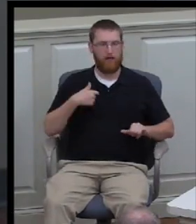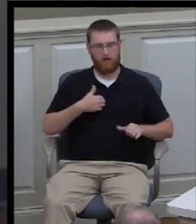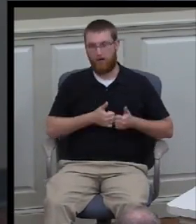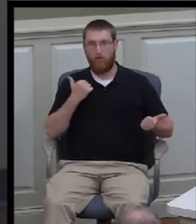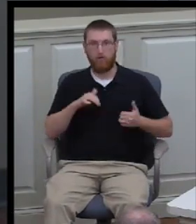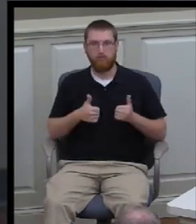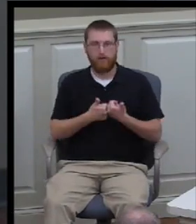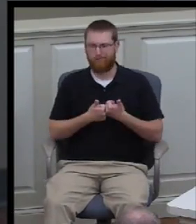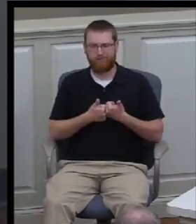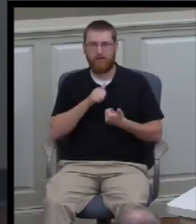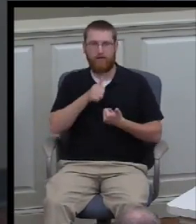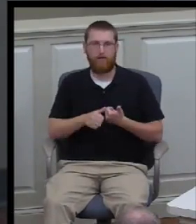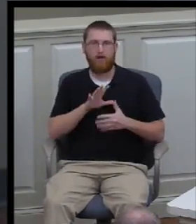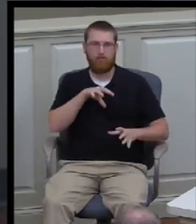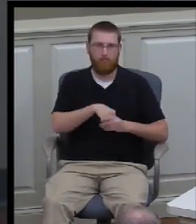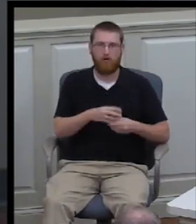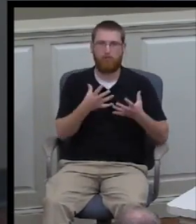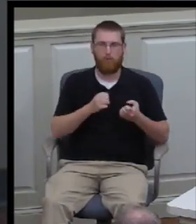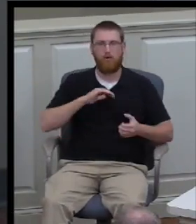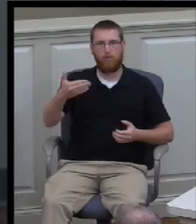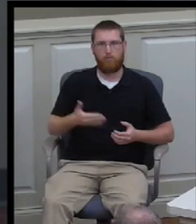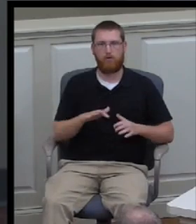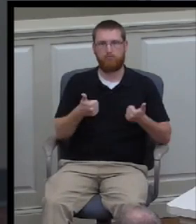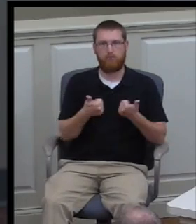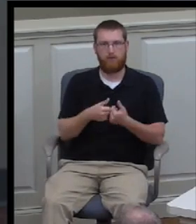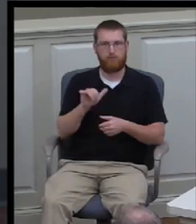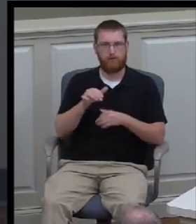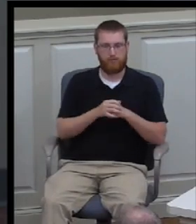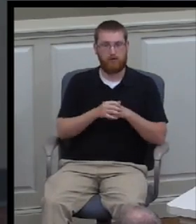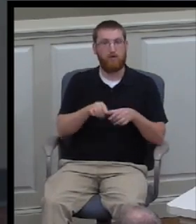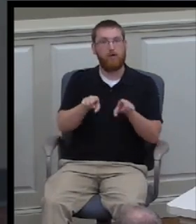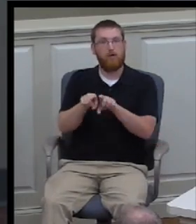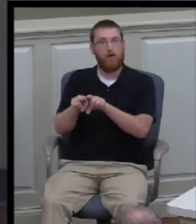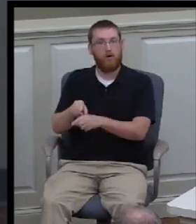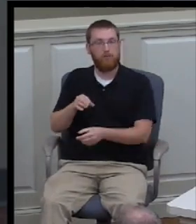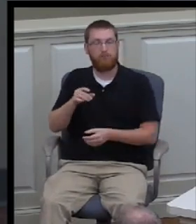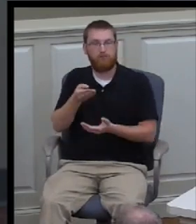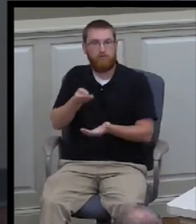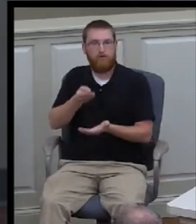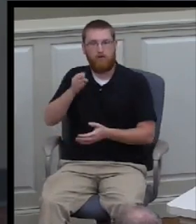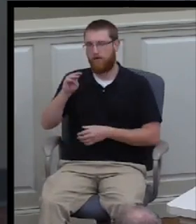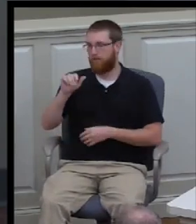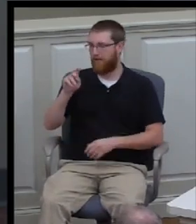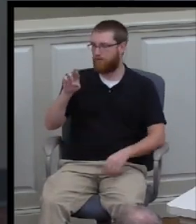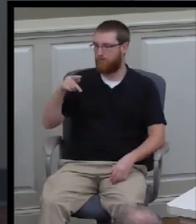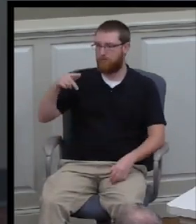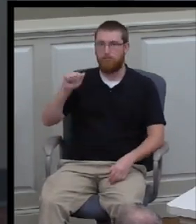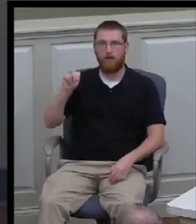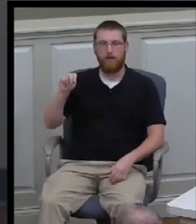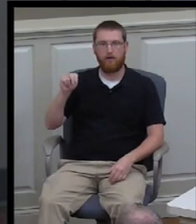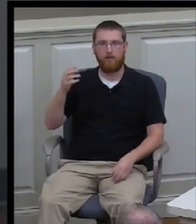challenges. So I welcome that, but also the fact that the master plan hasn't been